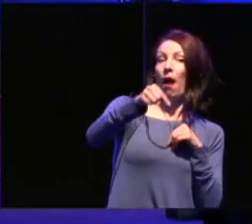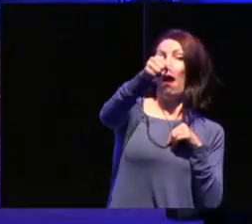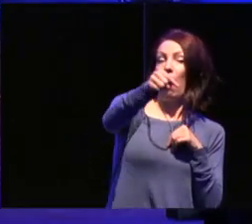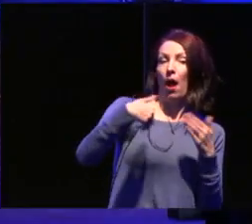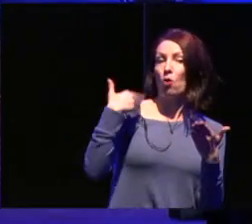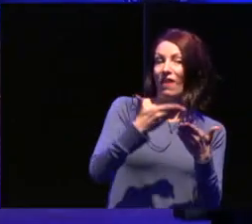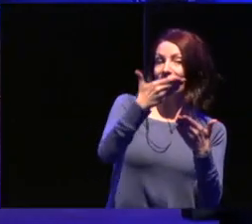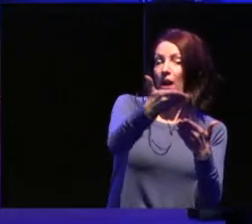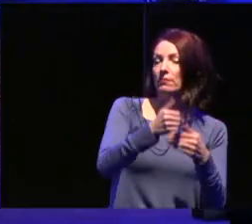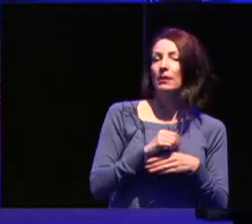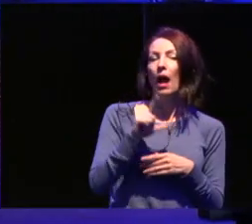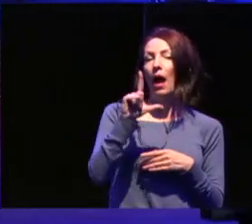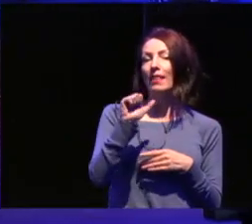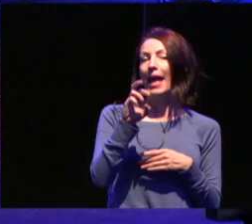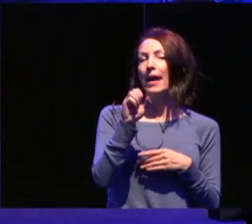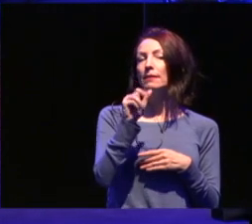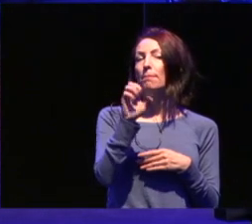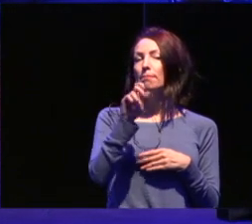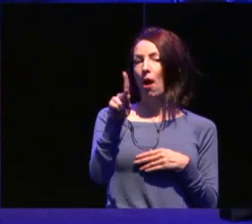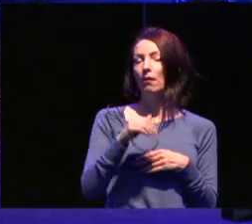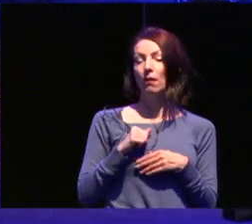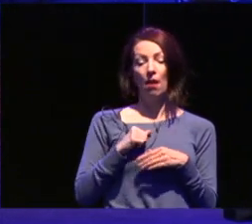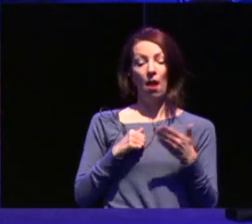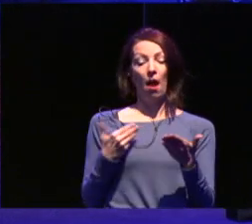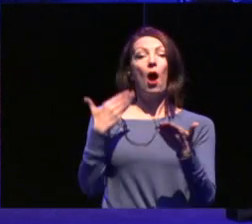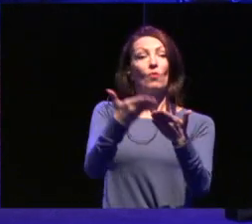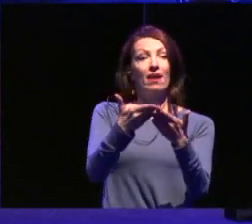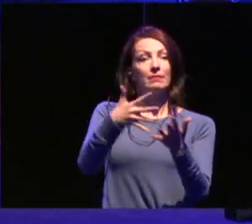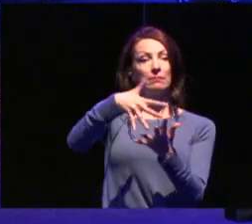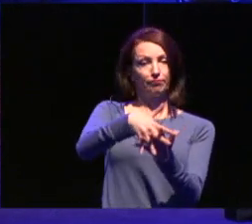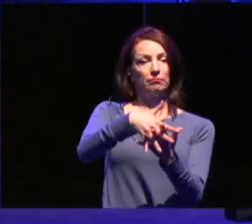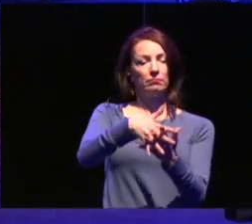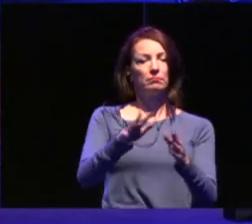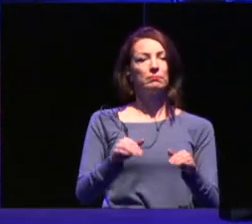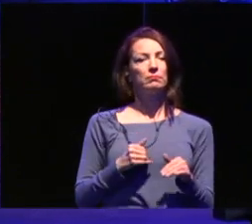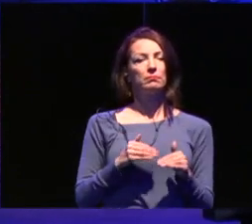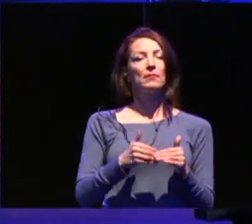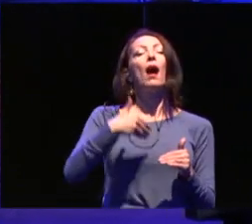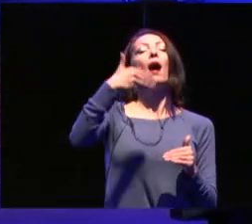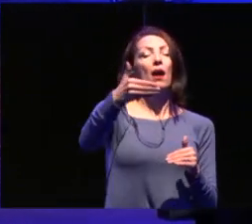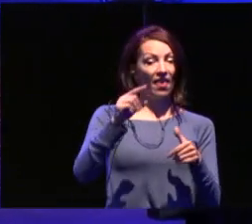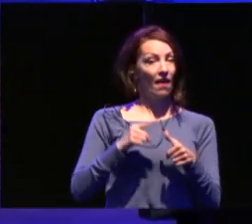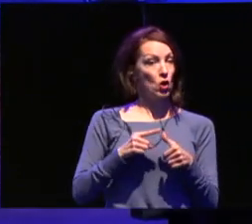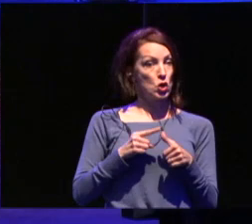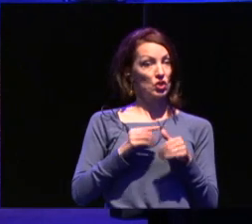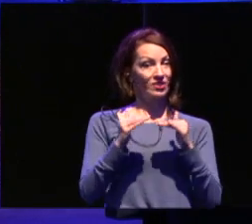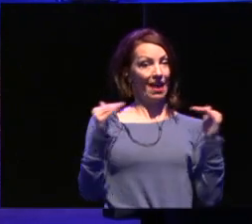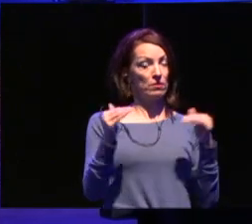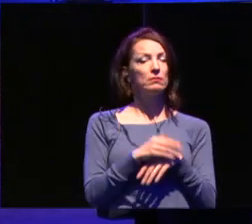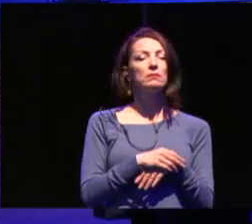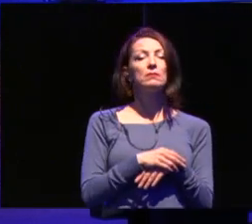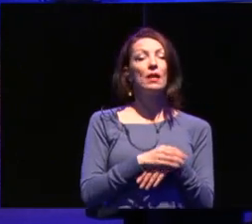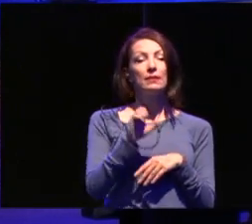this landmark, it'll keep you in the present, stable. You walk down the aisle. He said, the first landmark is